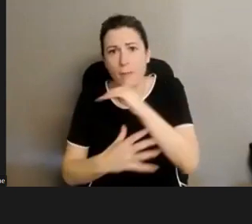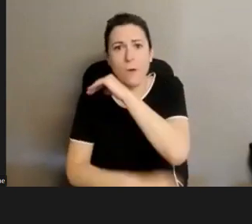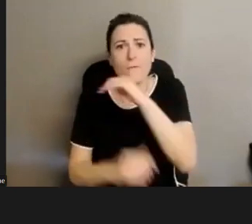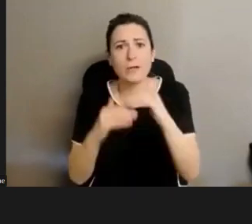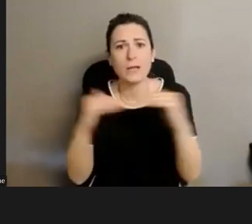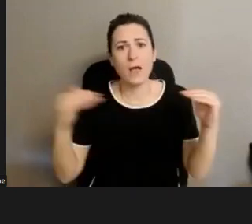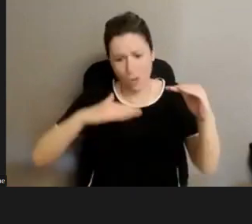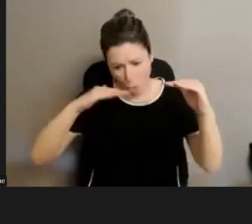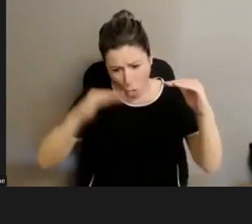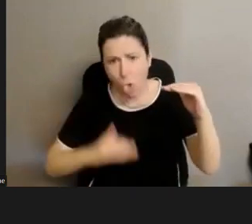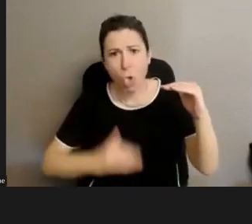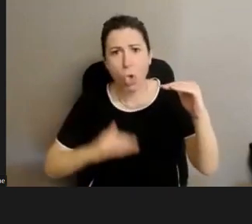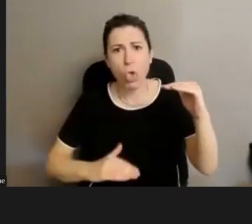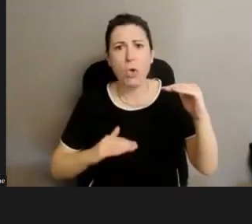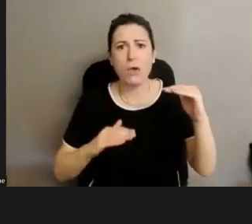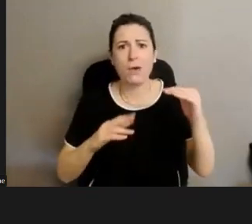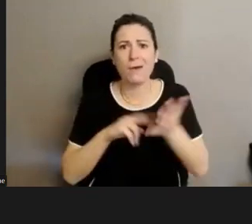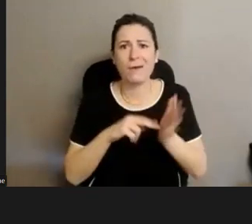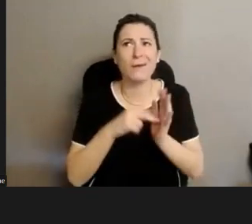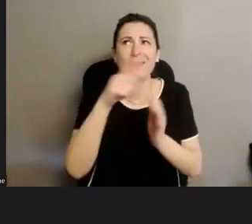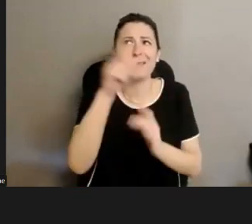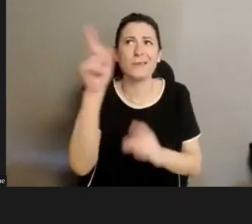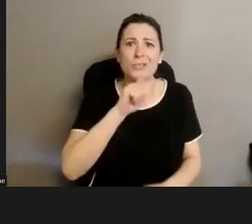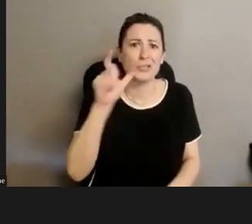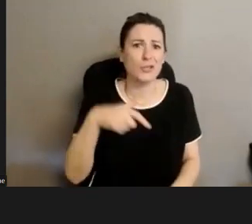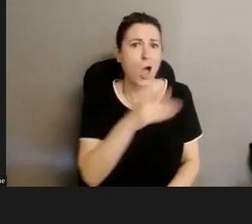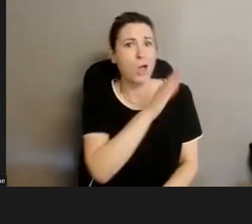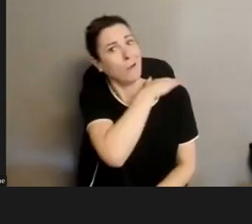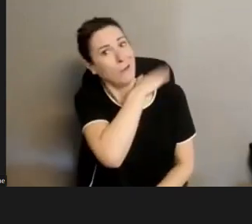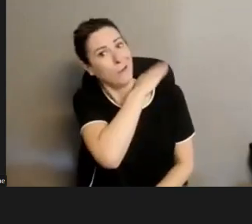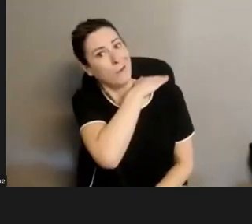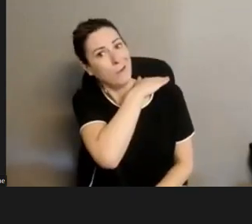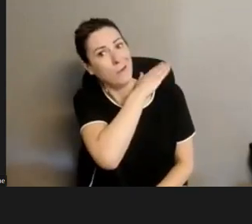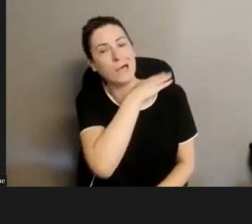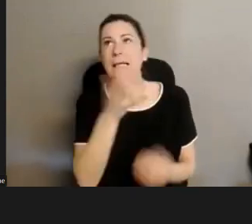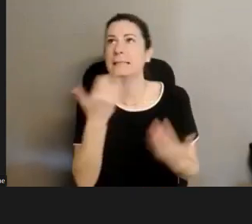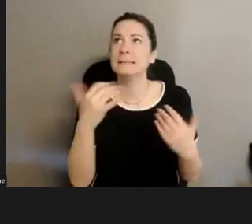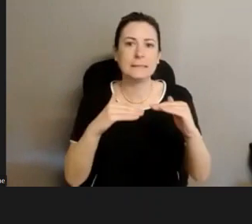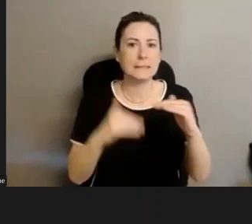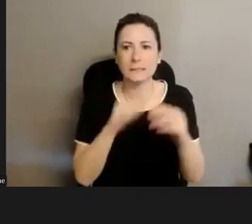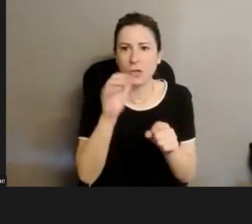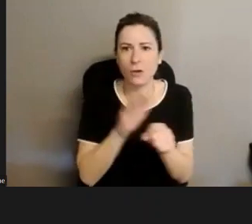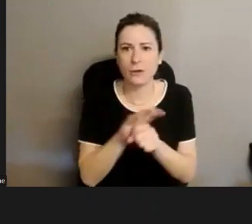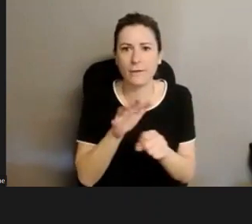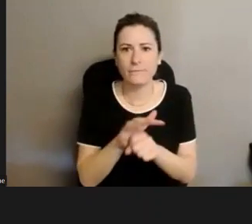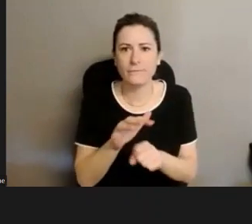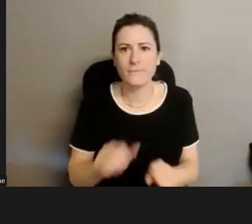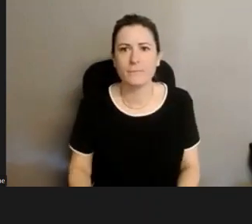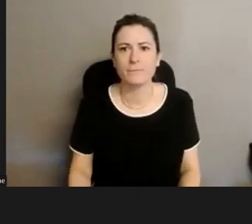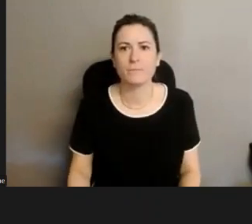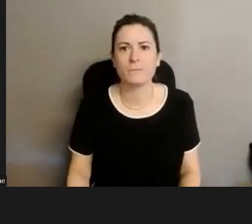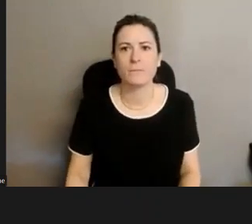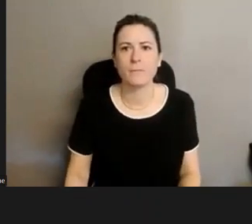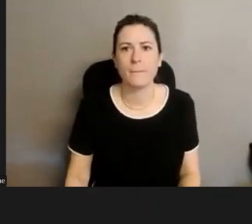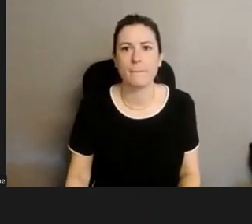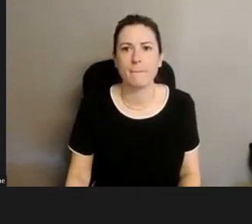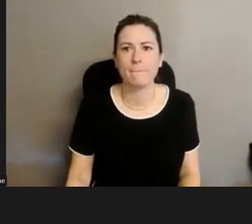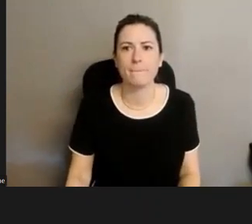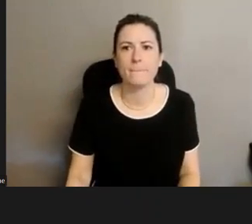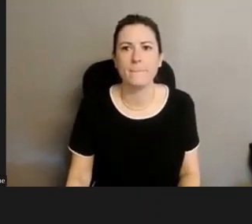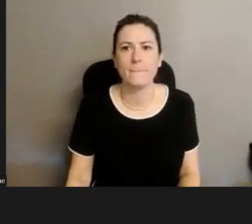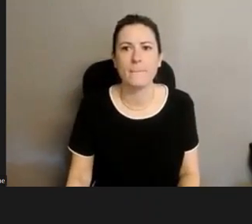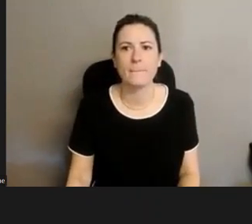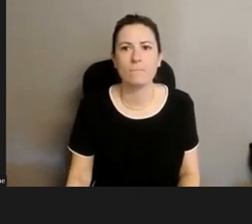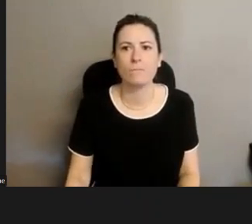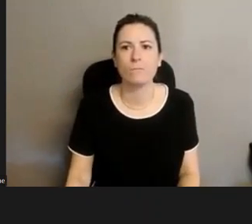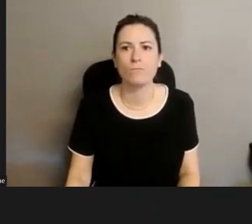Back to you, Betty. Thank you. I think those are really good points. I think not only is it not tied to inflation, but